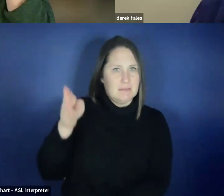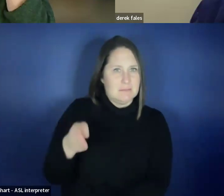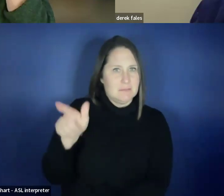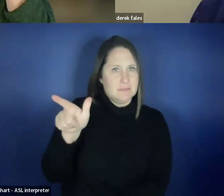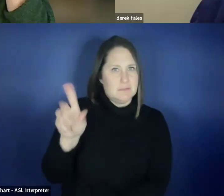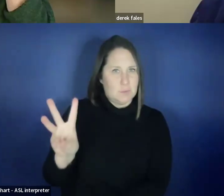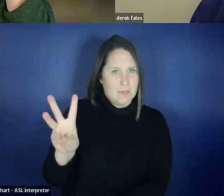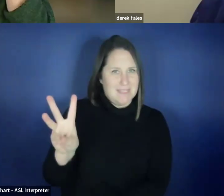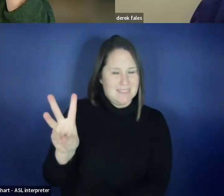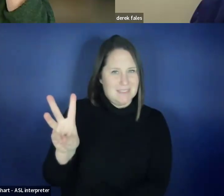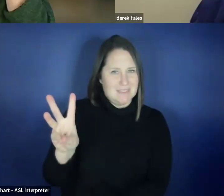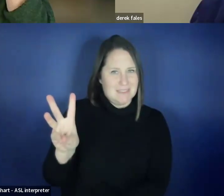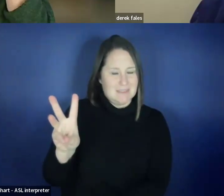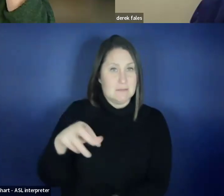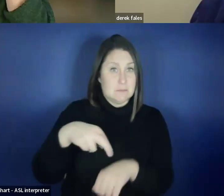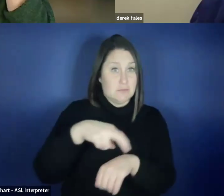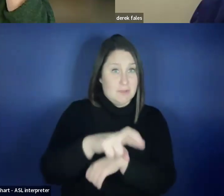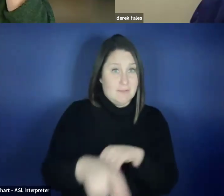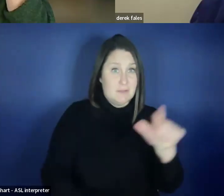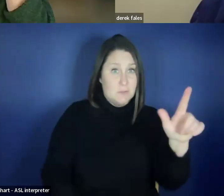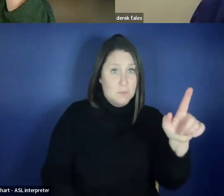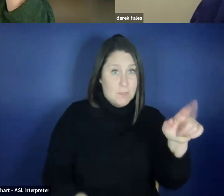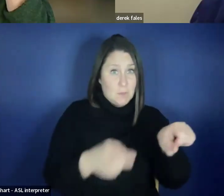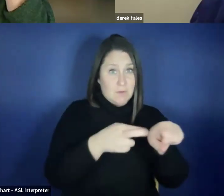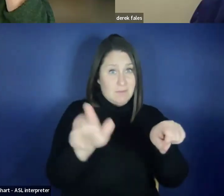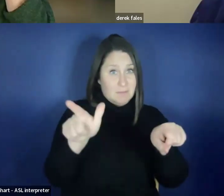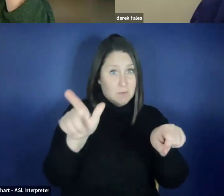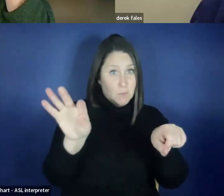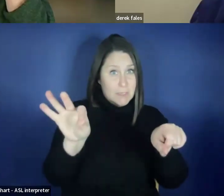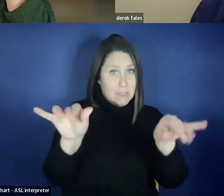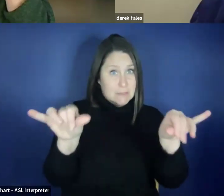21, refer people to section 21 or section 29.